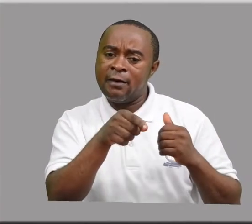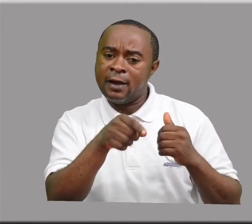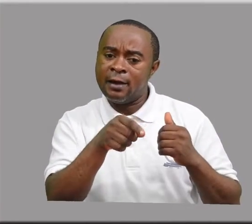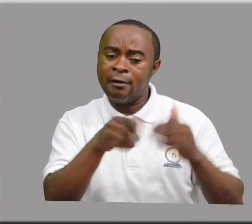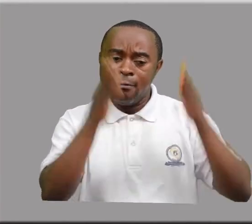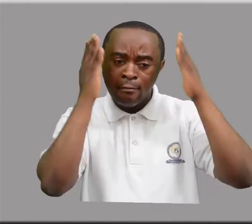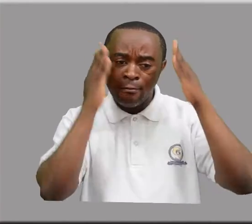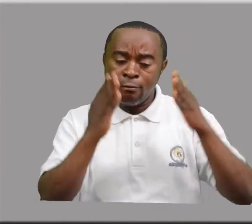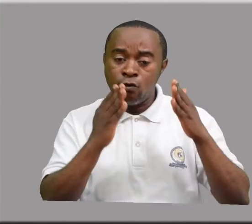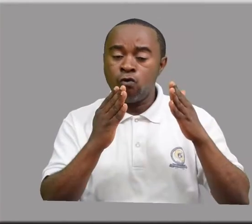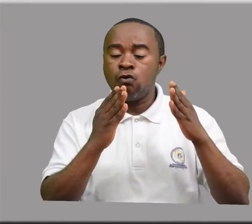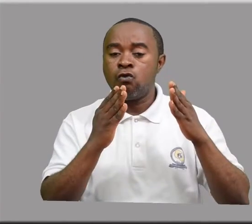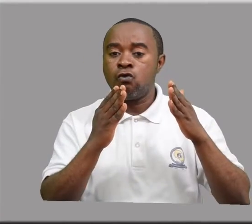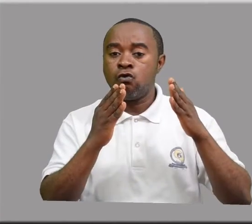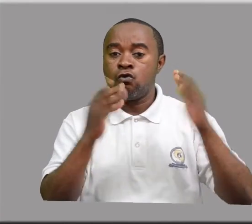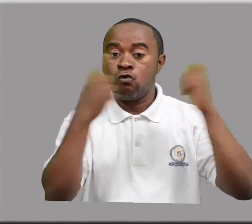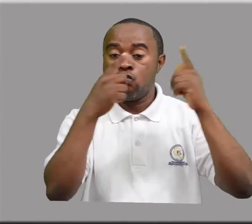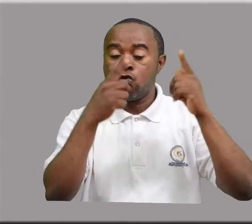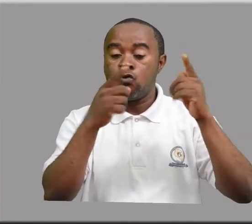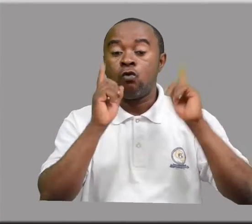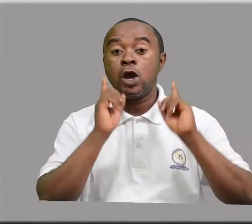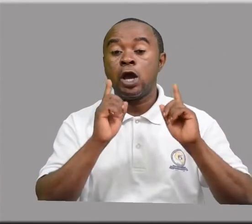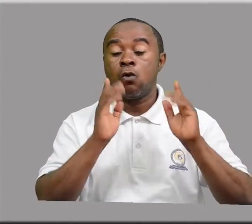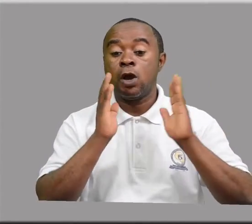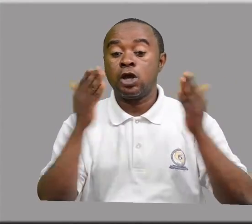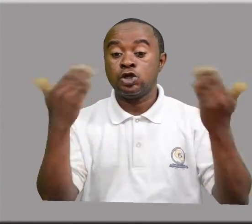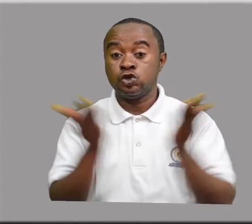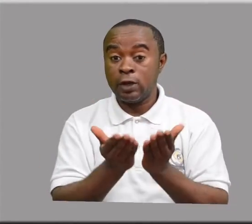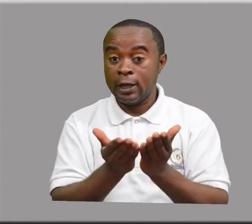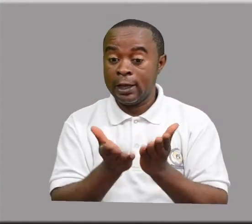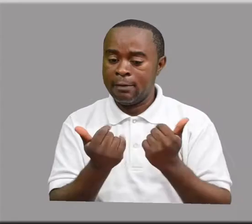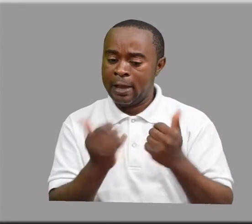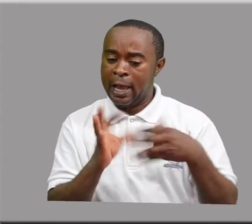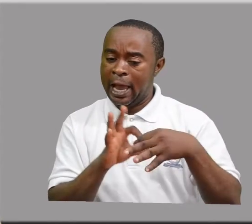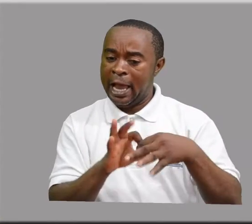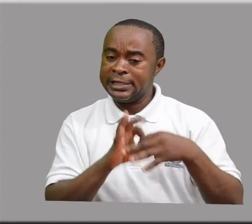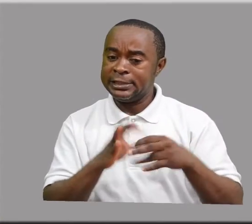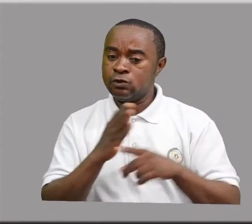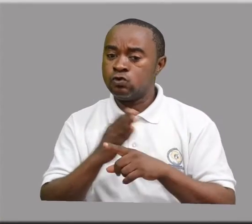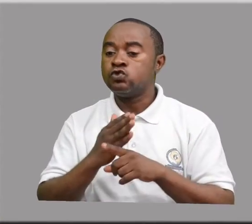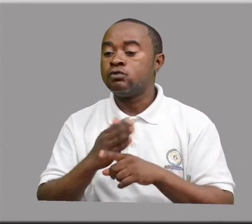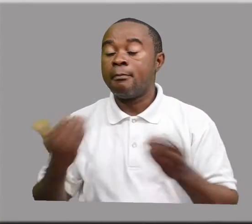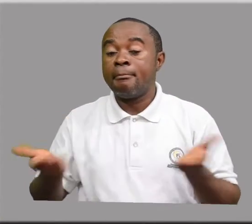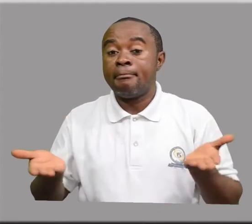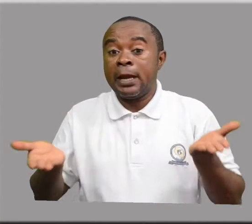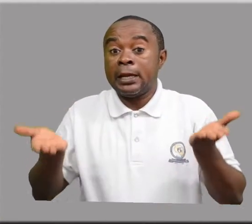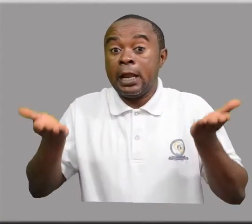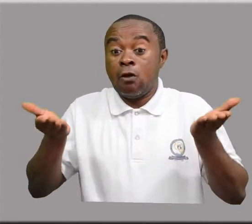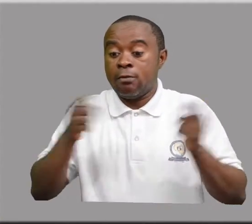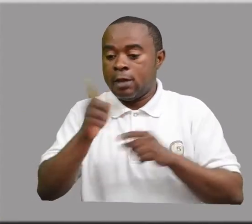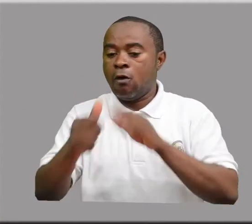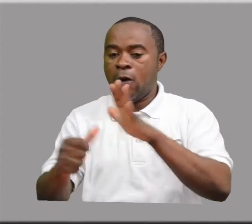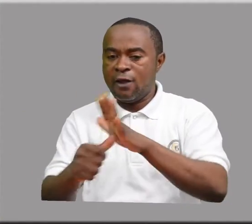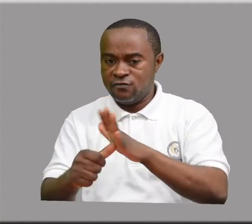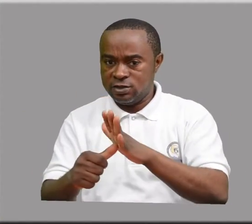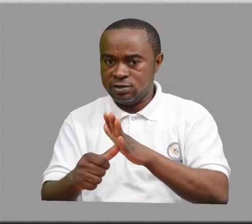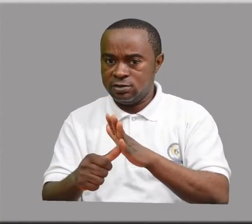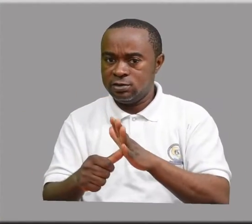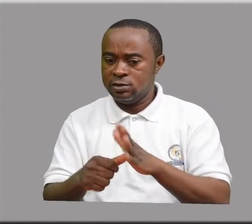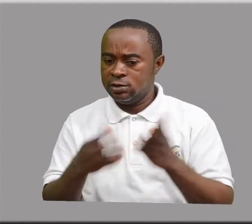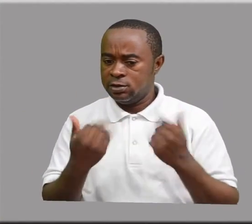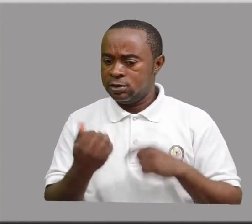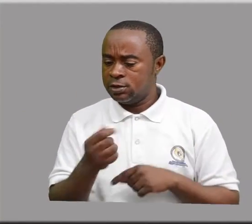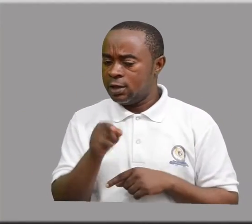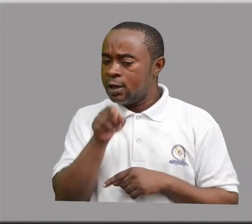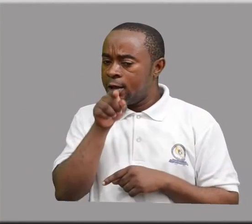achievement. Then with that topic, now you have to subject it into the literature. Basically what you are doing